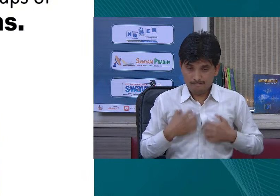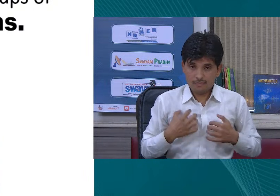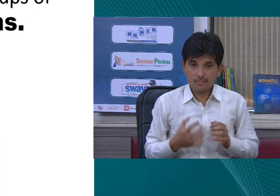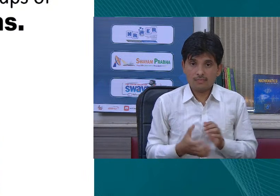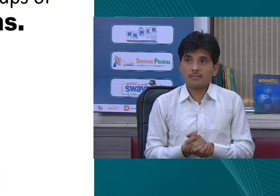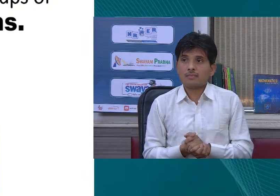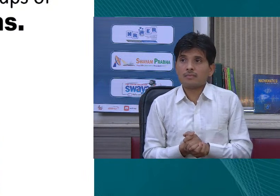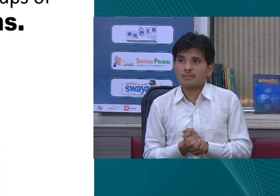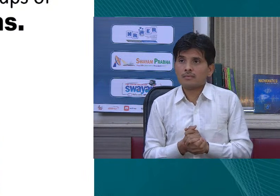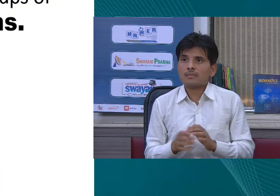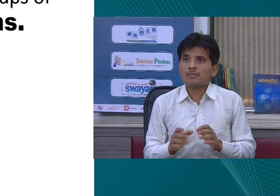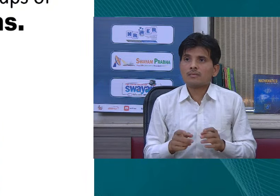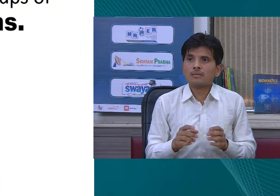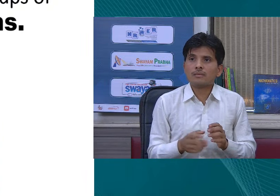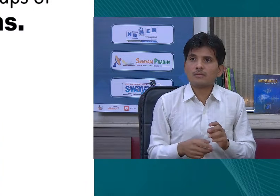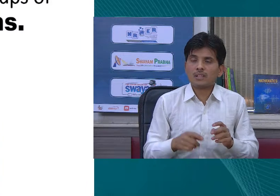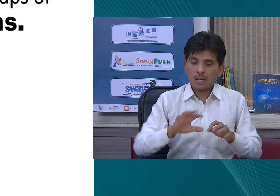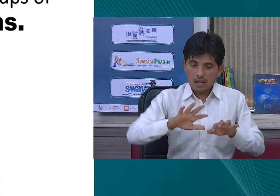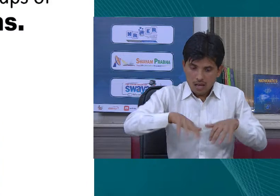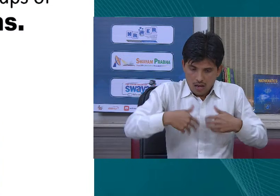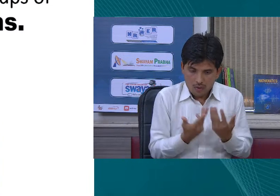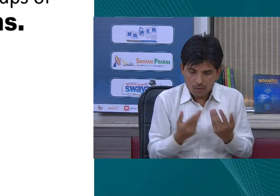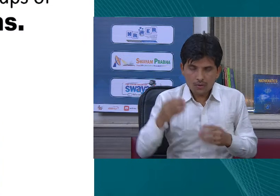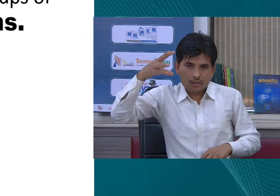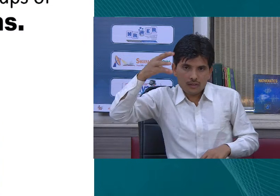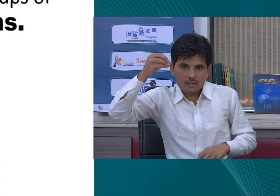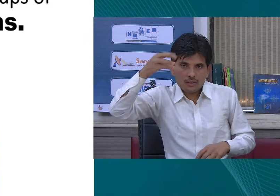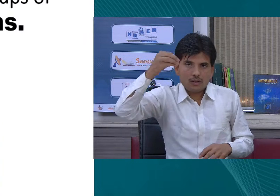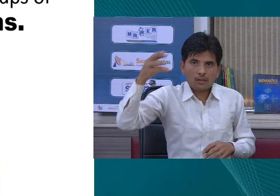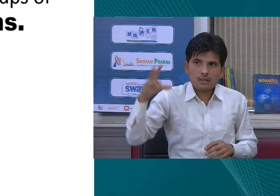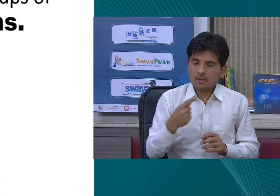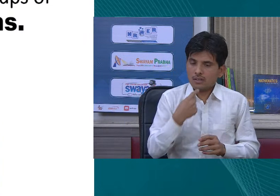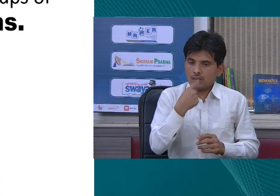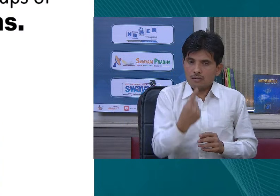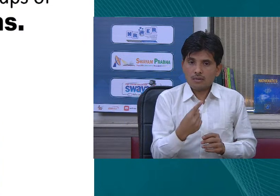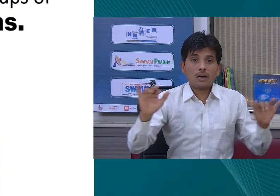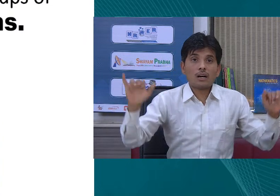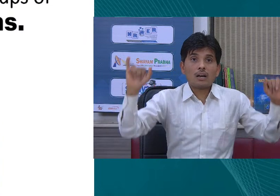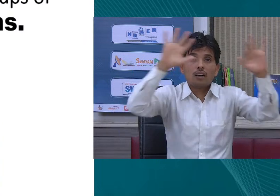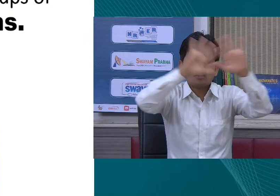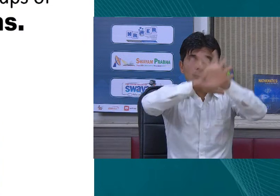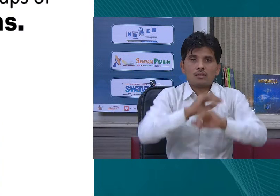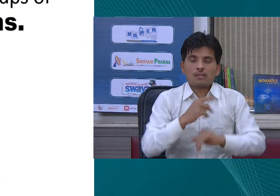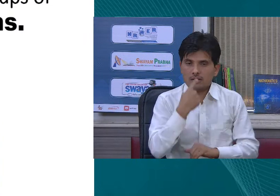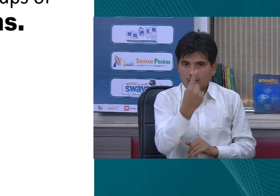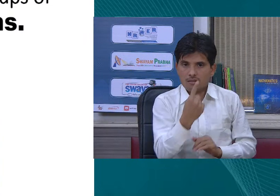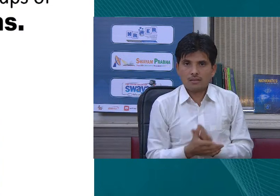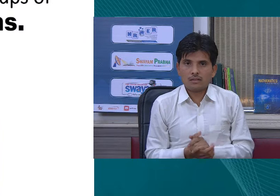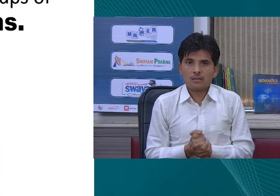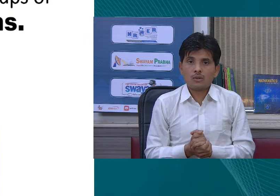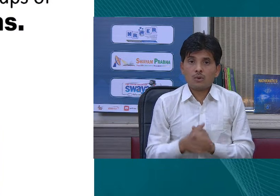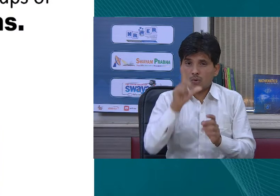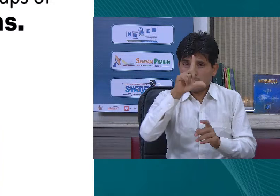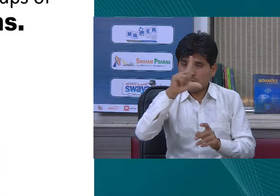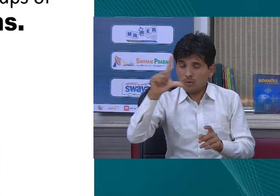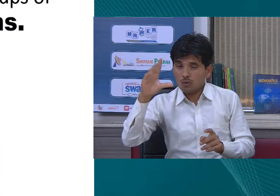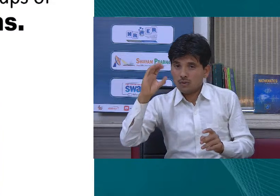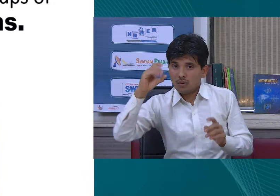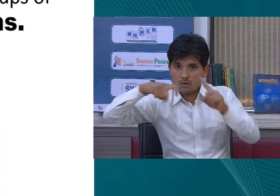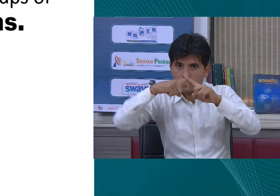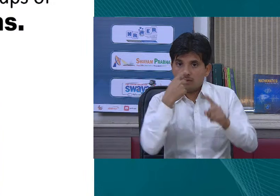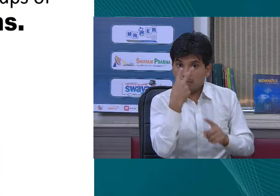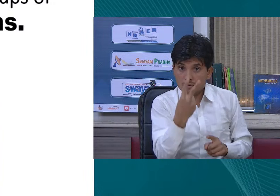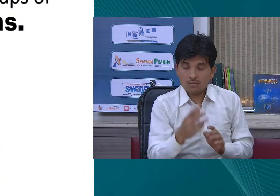and it keeps us wondering that how these stars are placed in the sky and they are grouped together all